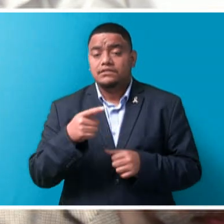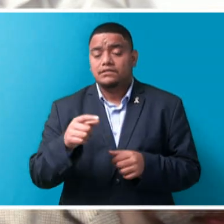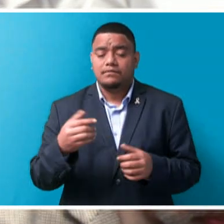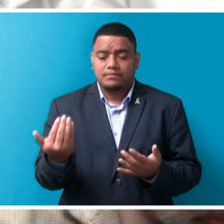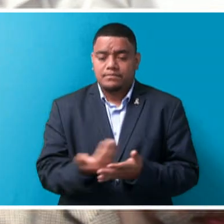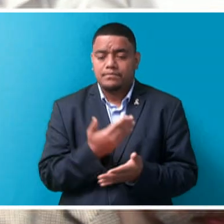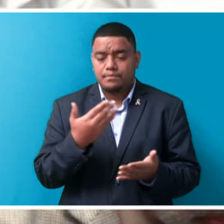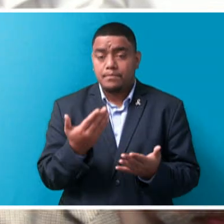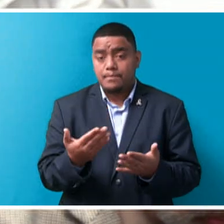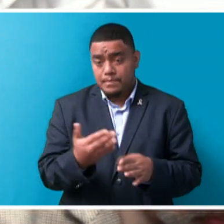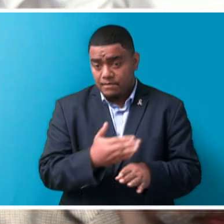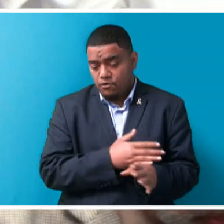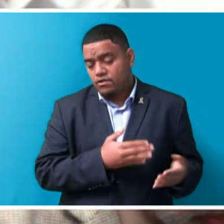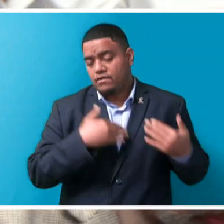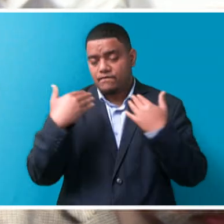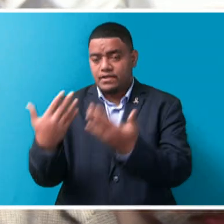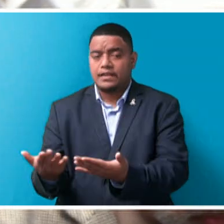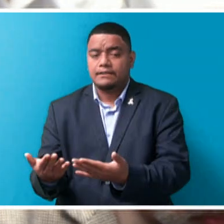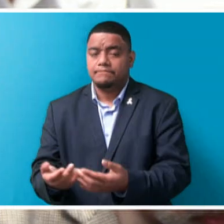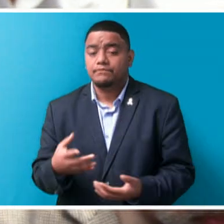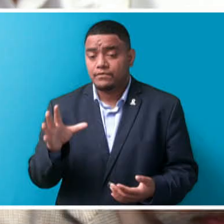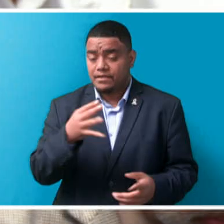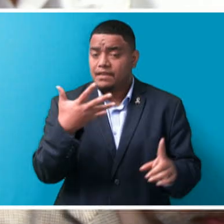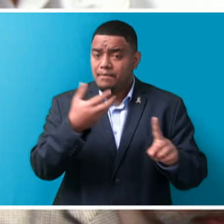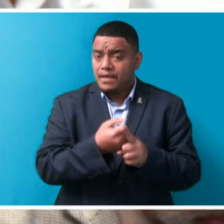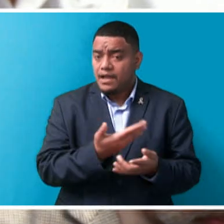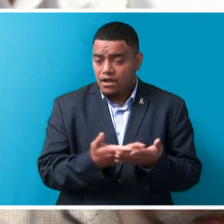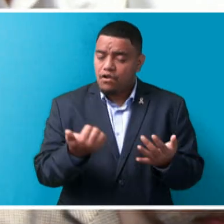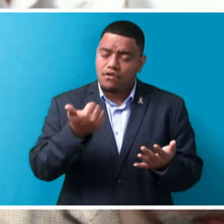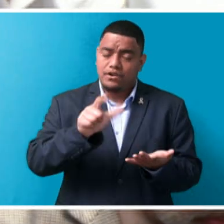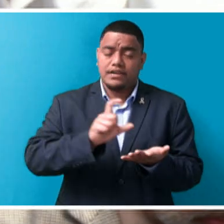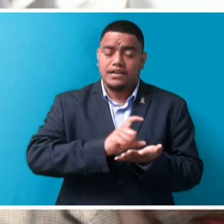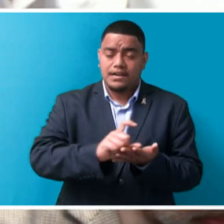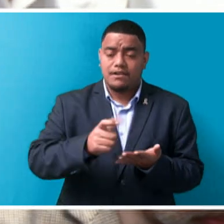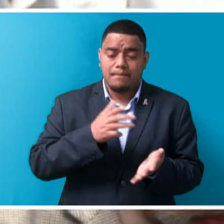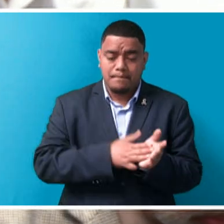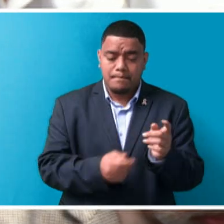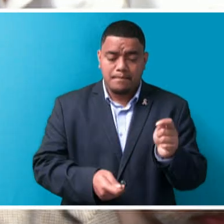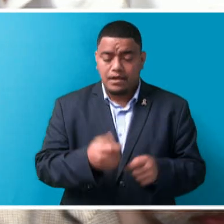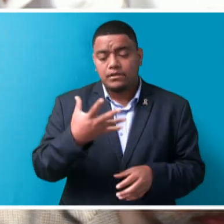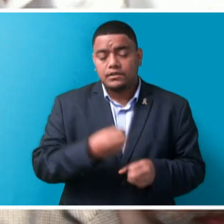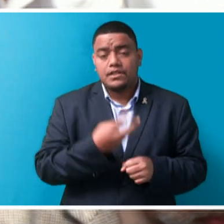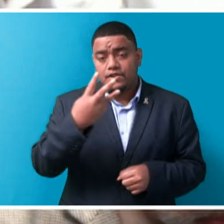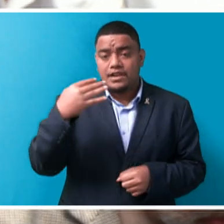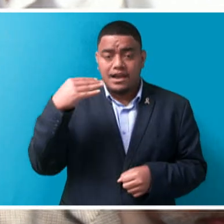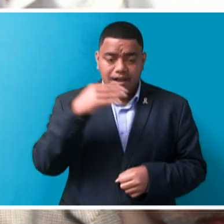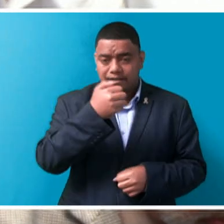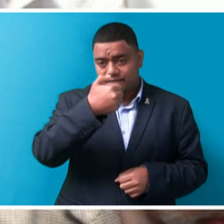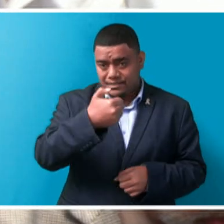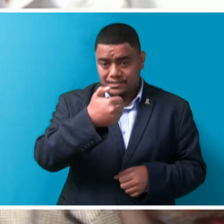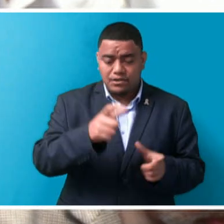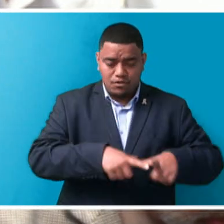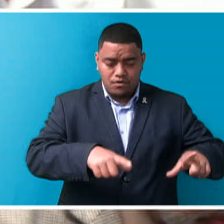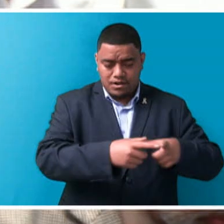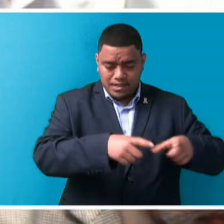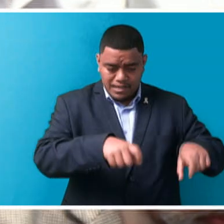beforehand, Mr. Speaker. The impact of these reforms is already clear. Since March, a total of 306 local cases have